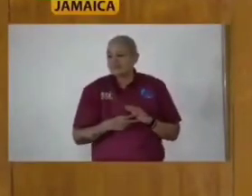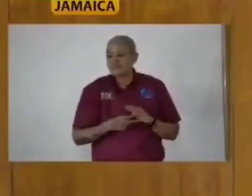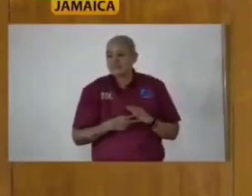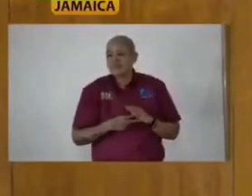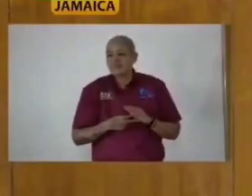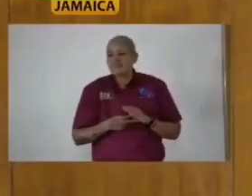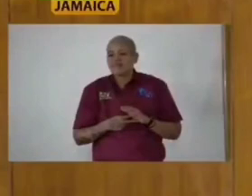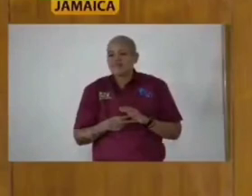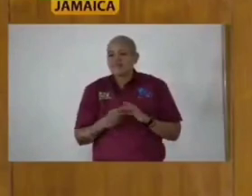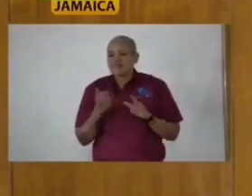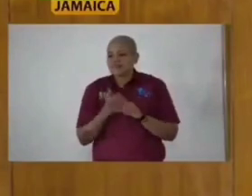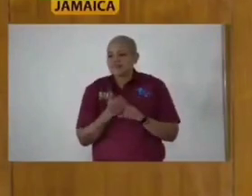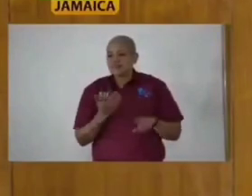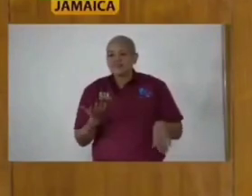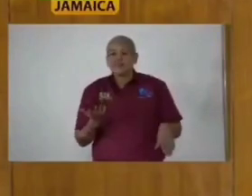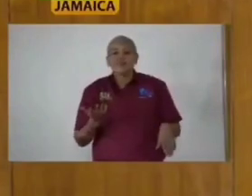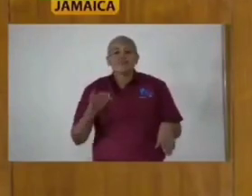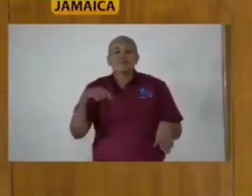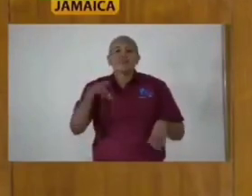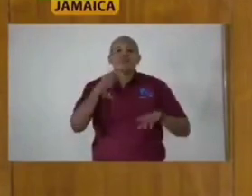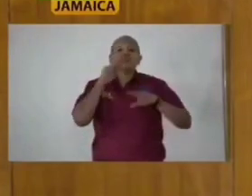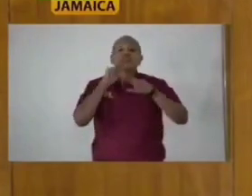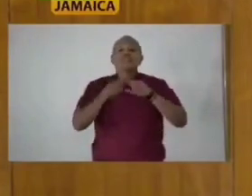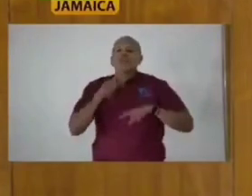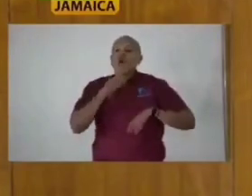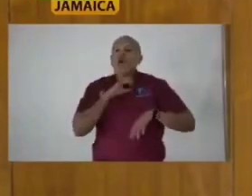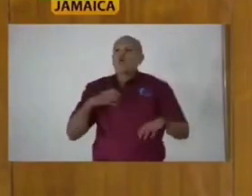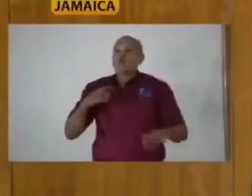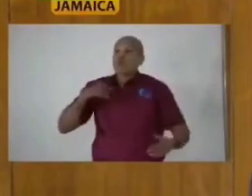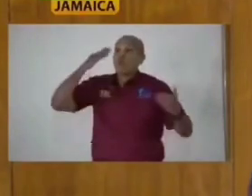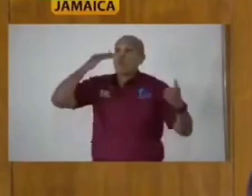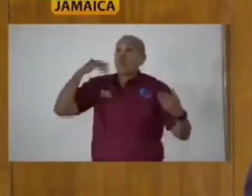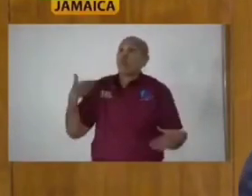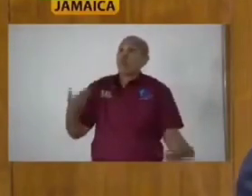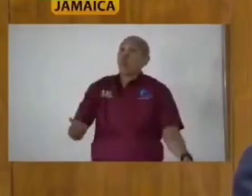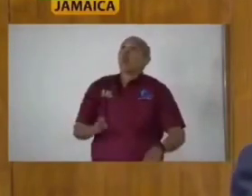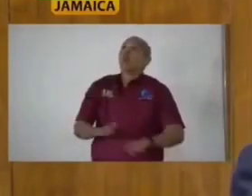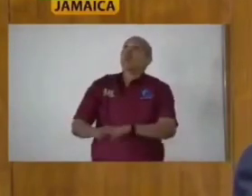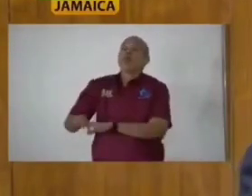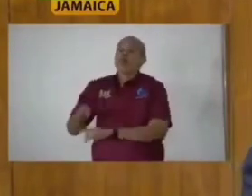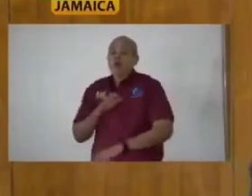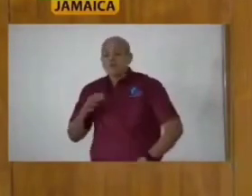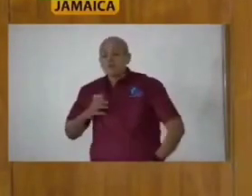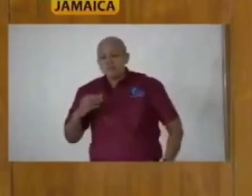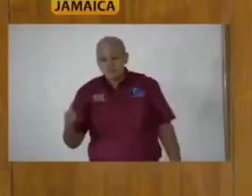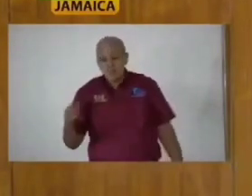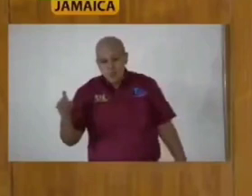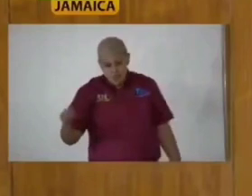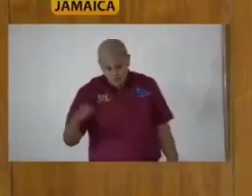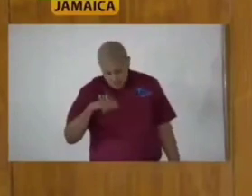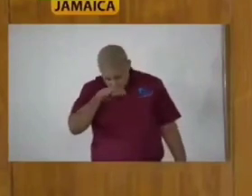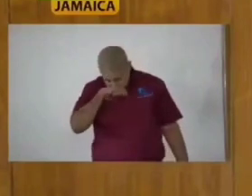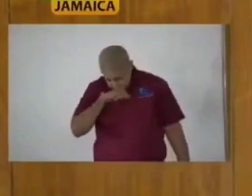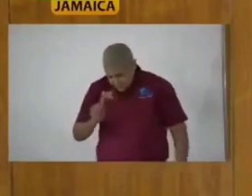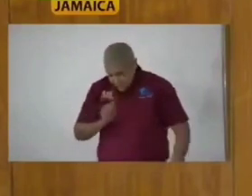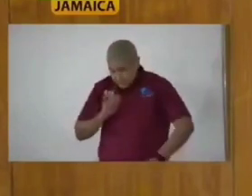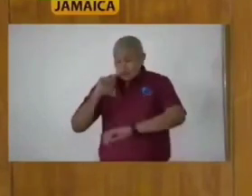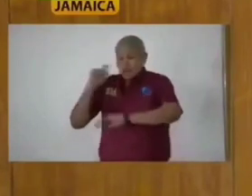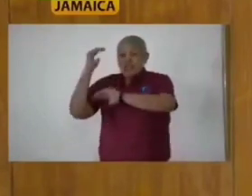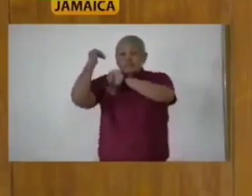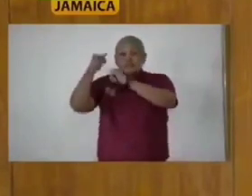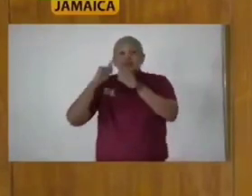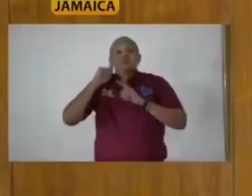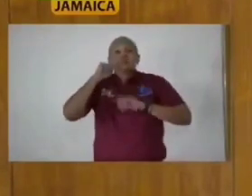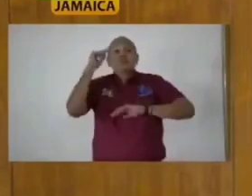nominate members from the opposition to sit on this committee, but I am asking, and I expect and